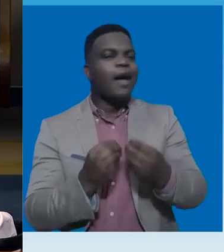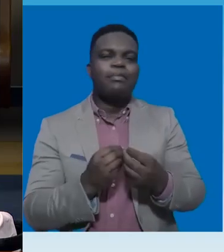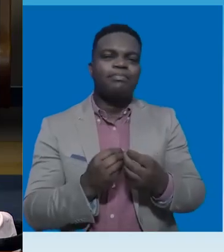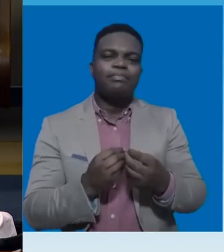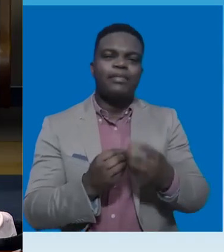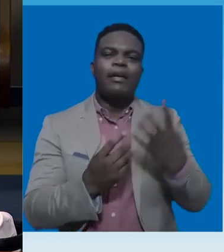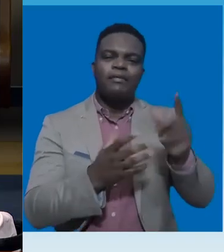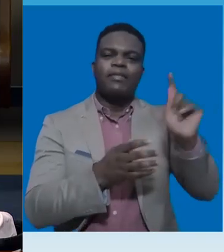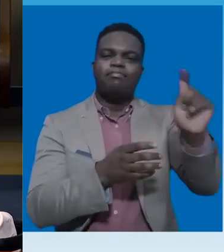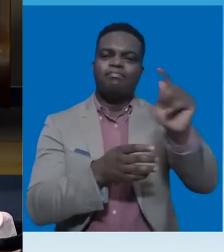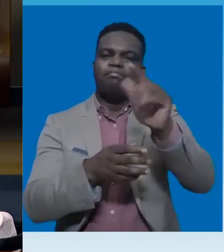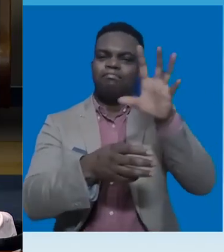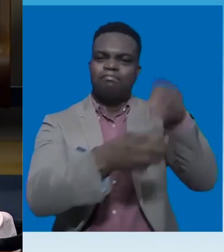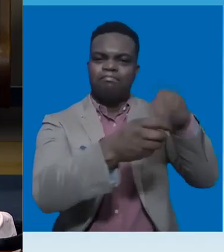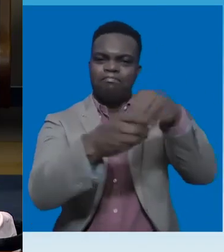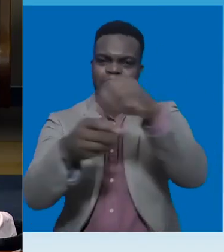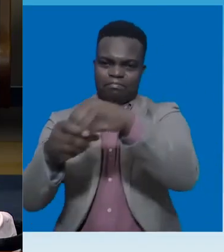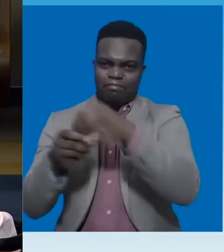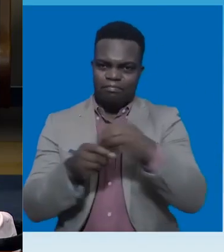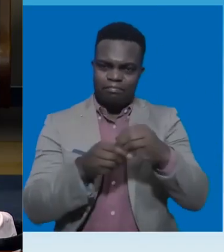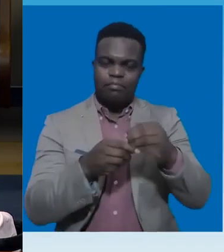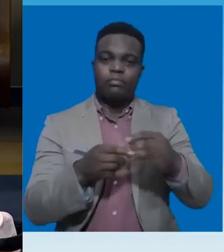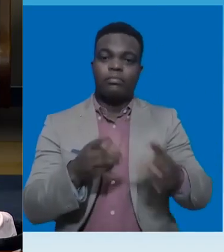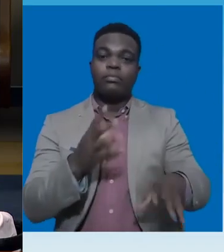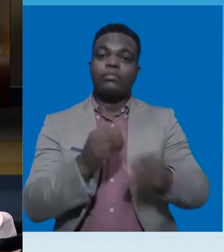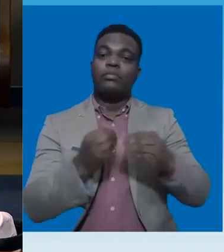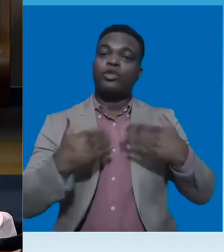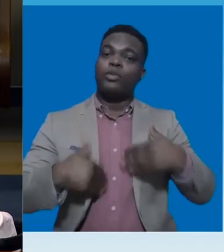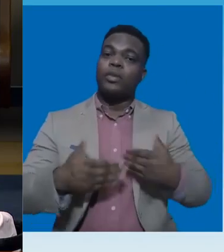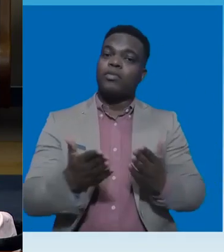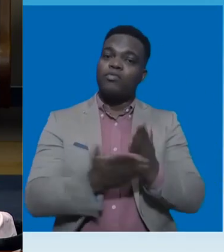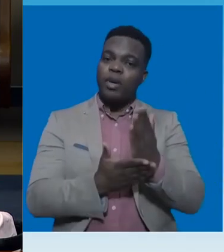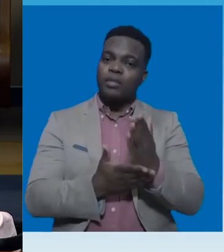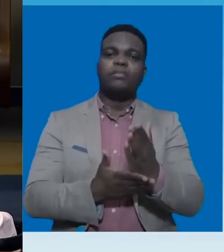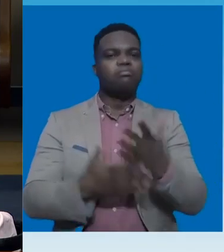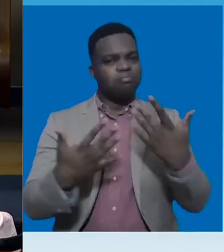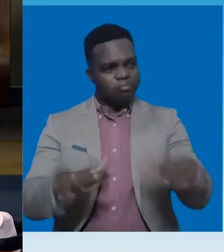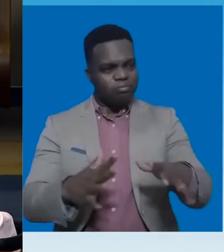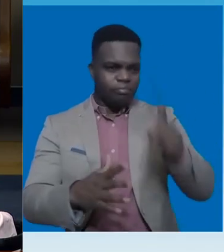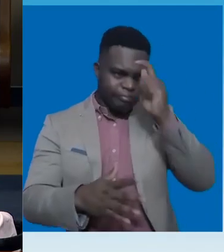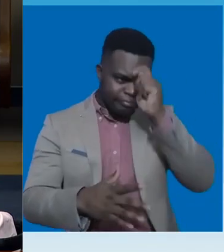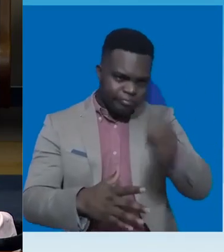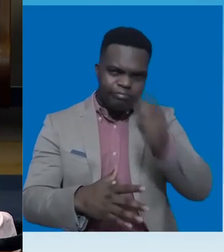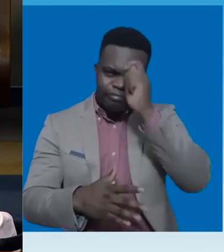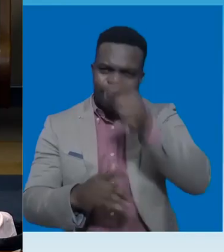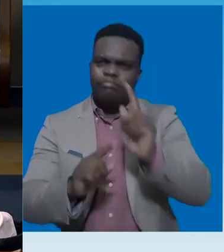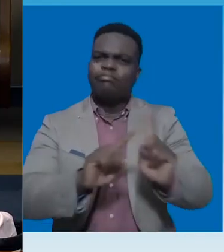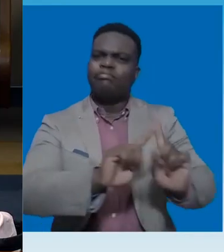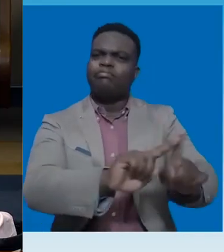rights, development, humanitarian, and peace-building priority.